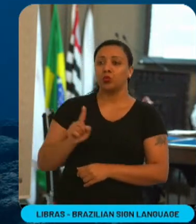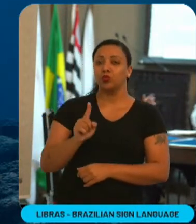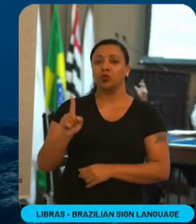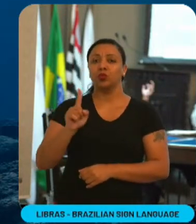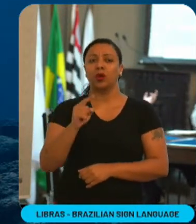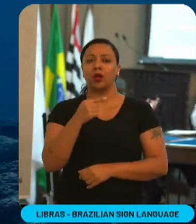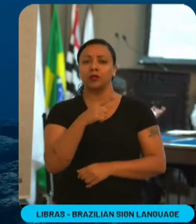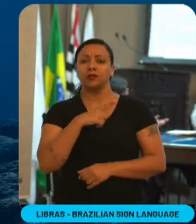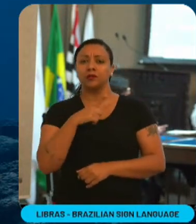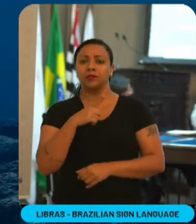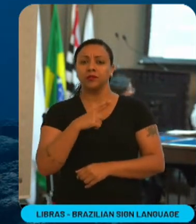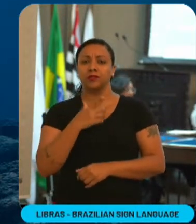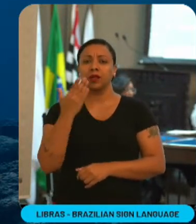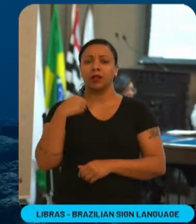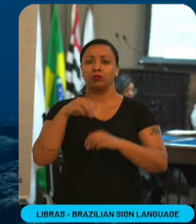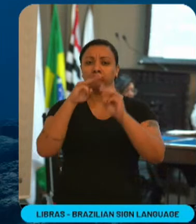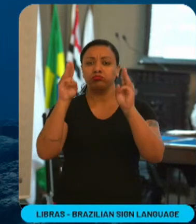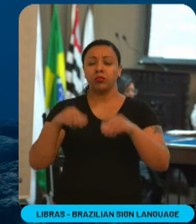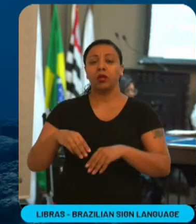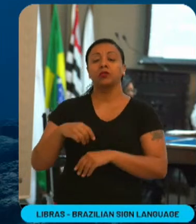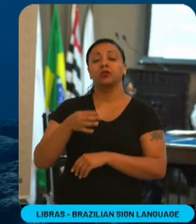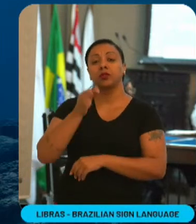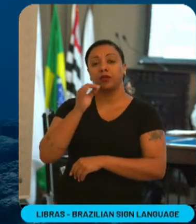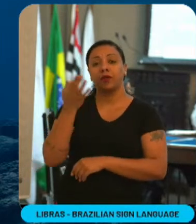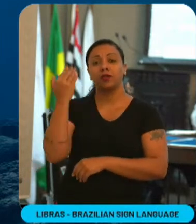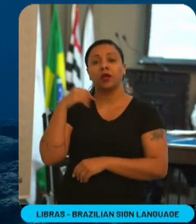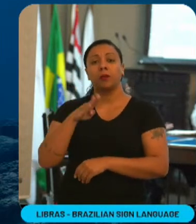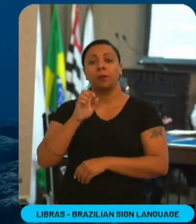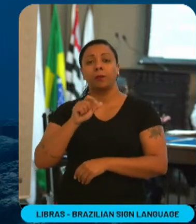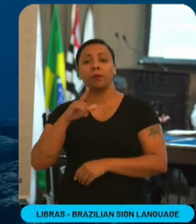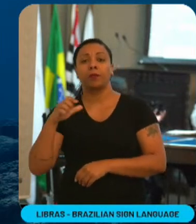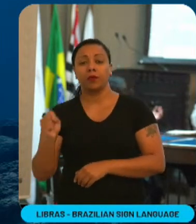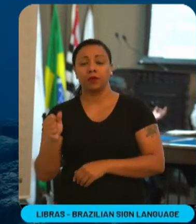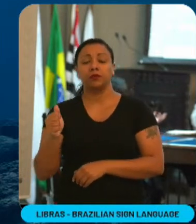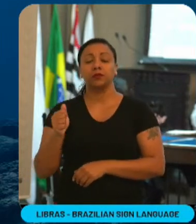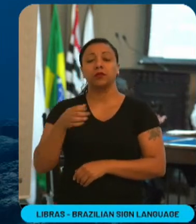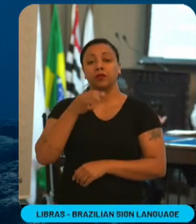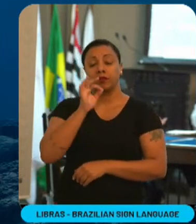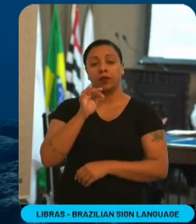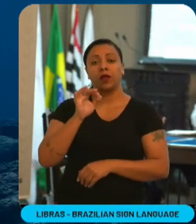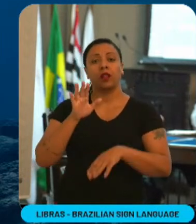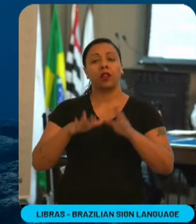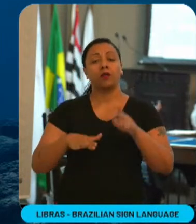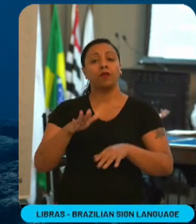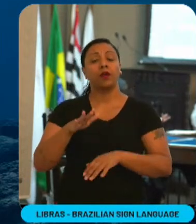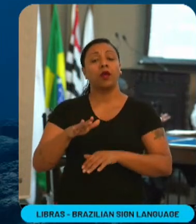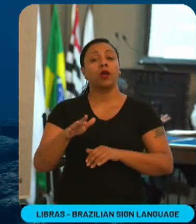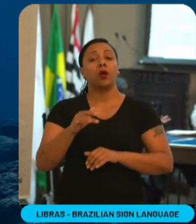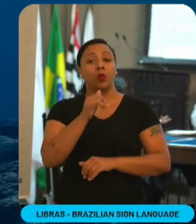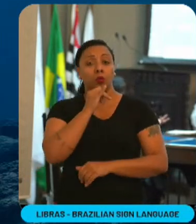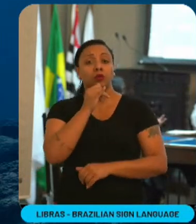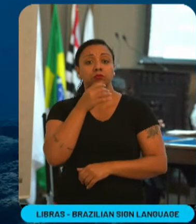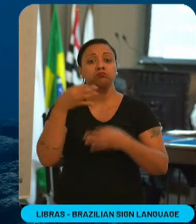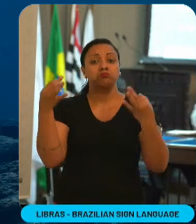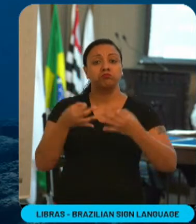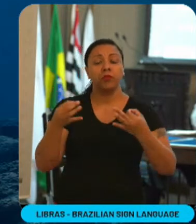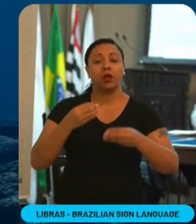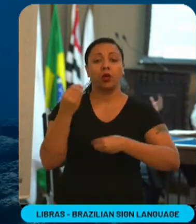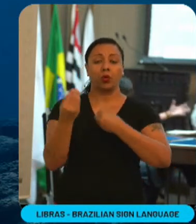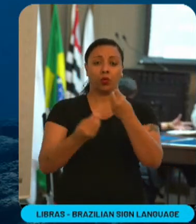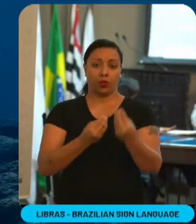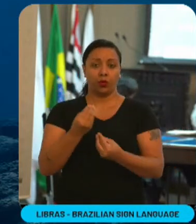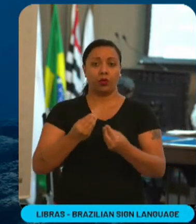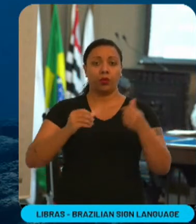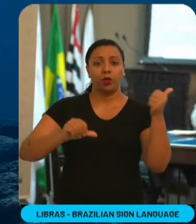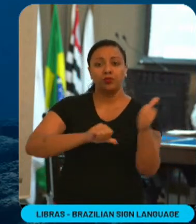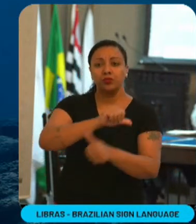most consumed drink after water is coffee. And I passed by Bolsa do